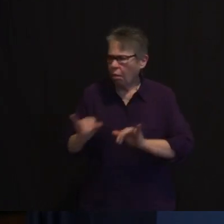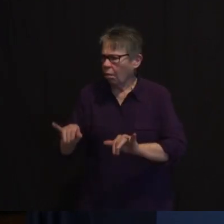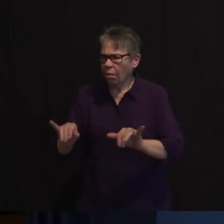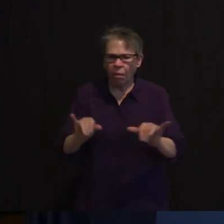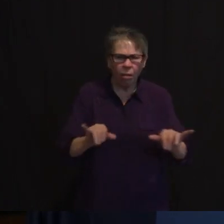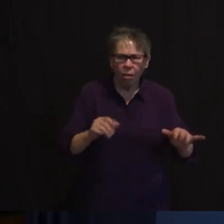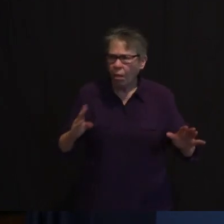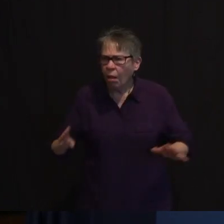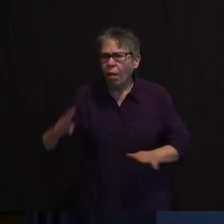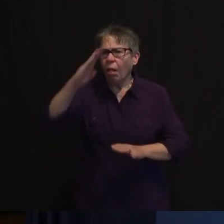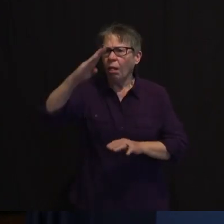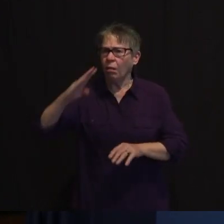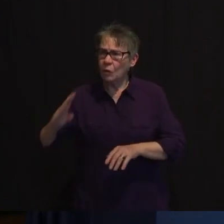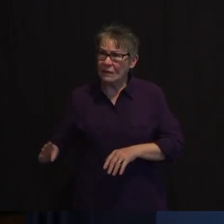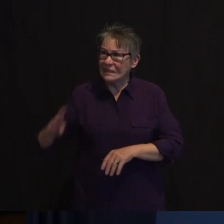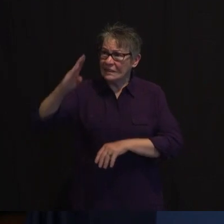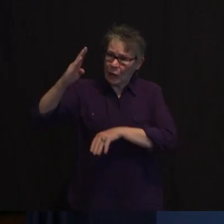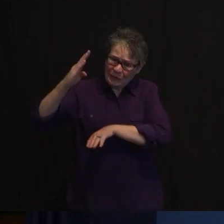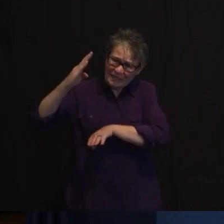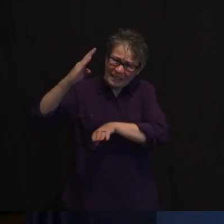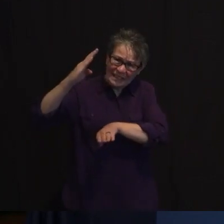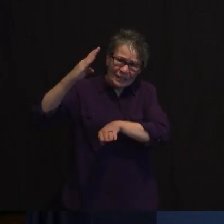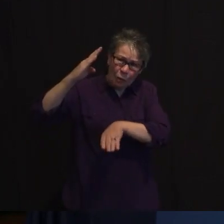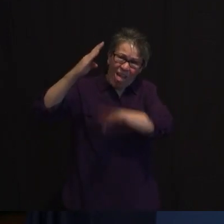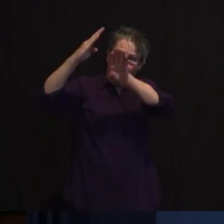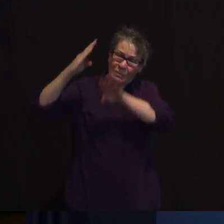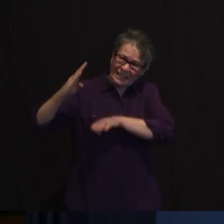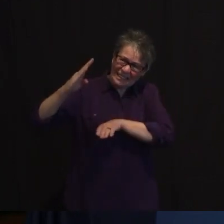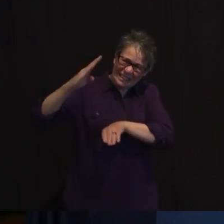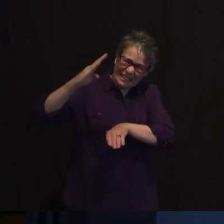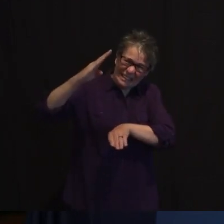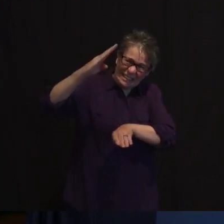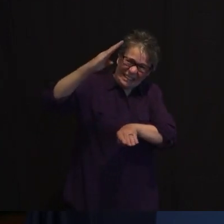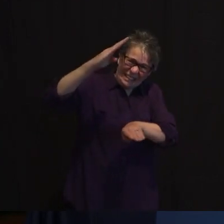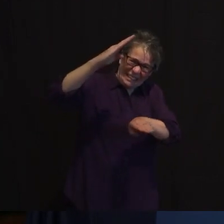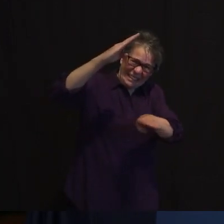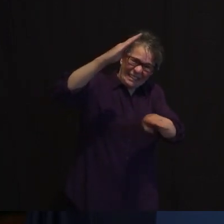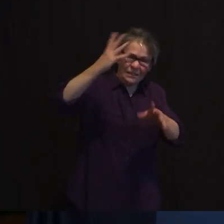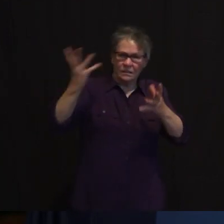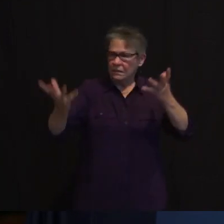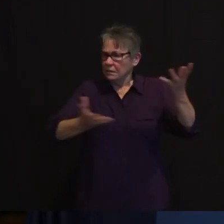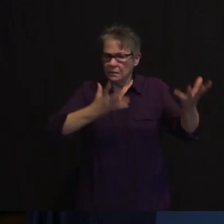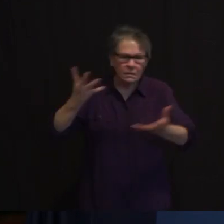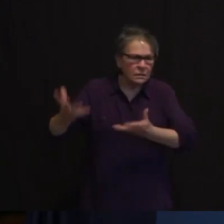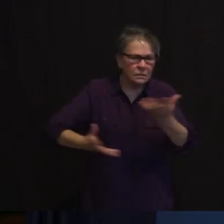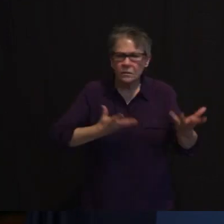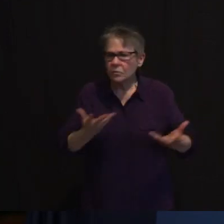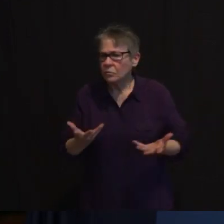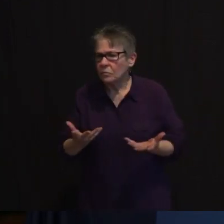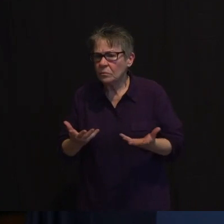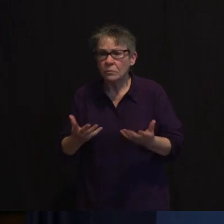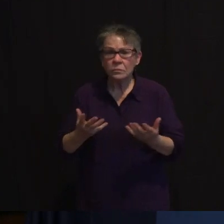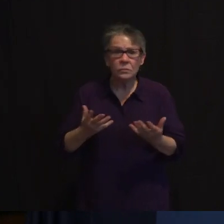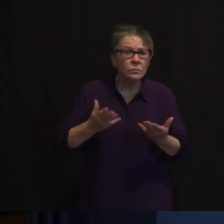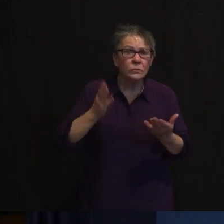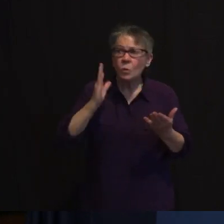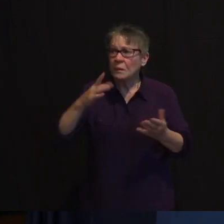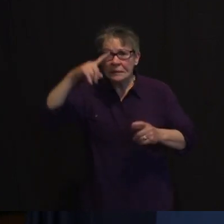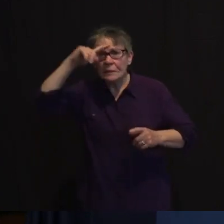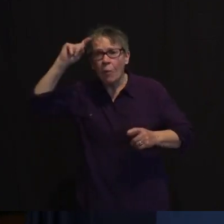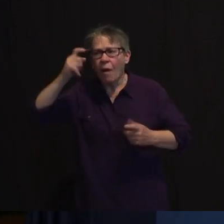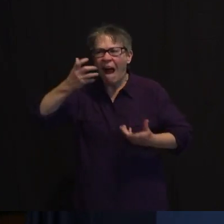summer. We certainly should be prepared because certainly in past epidemics have typically come in waves. So certainly if